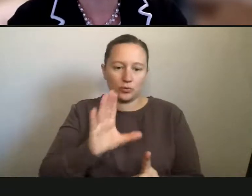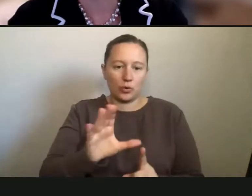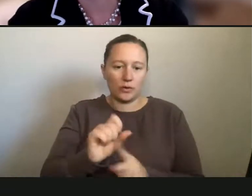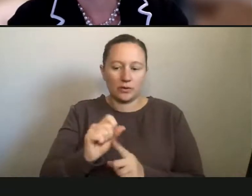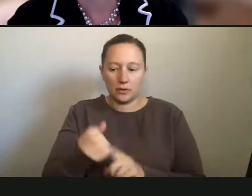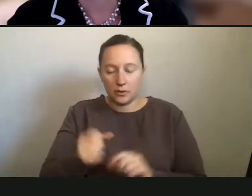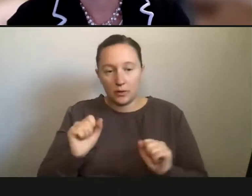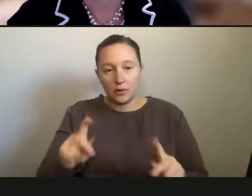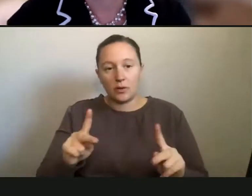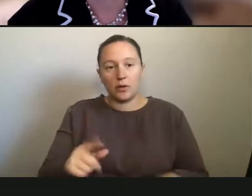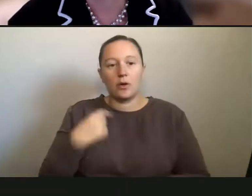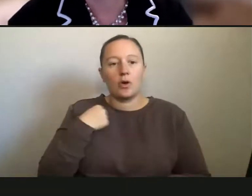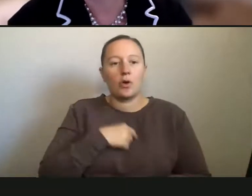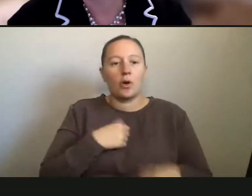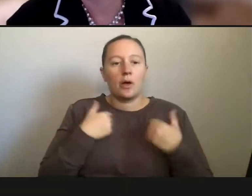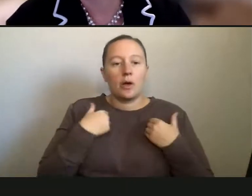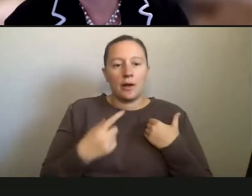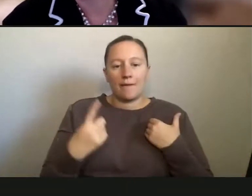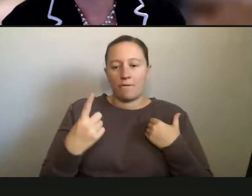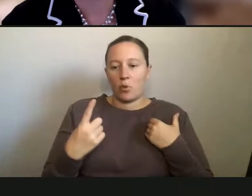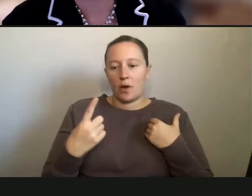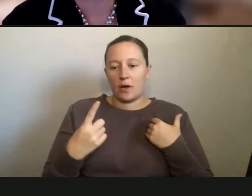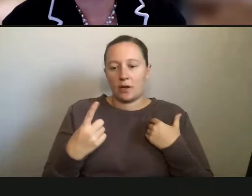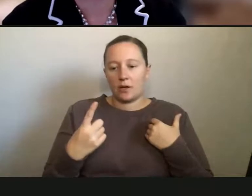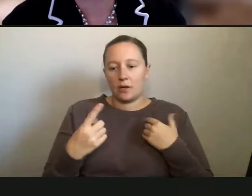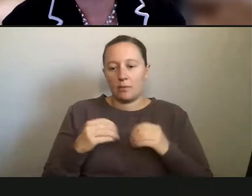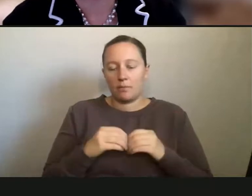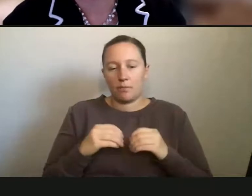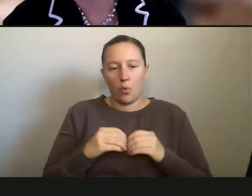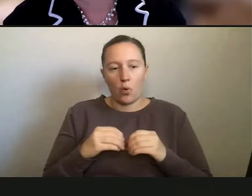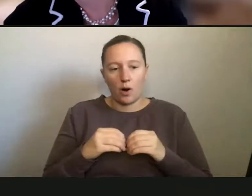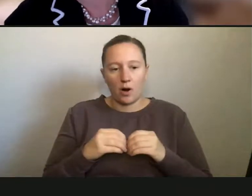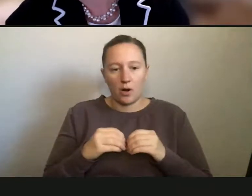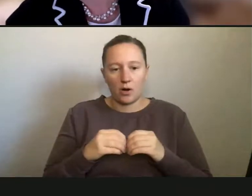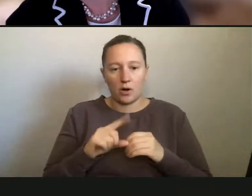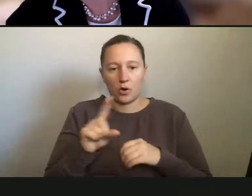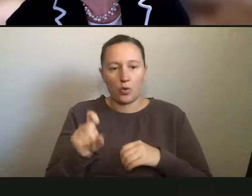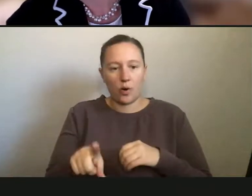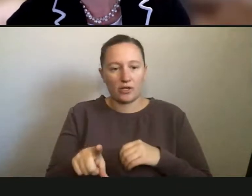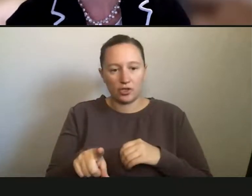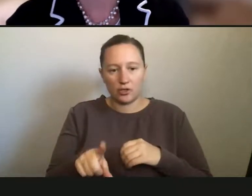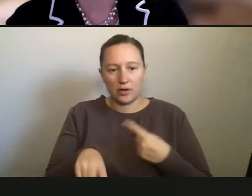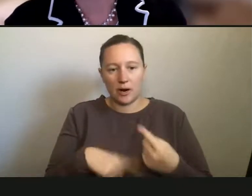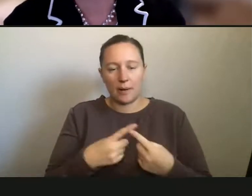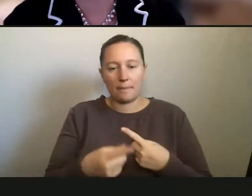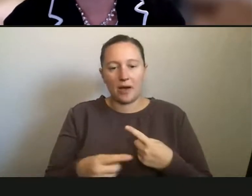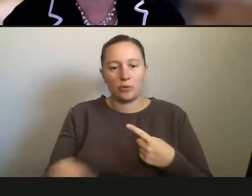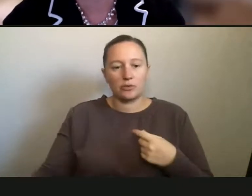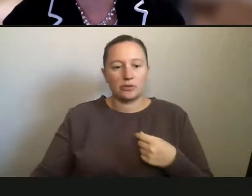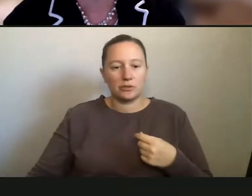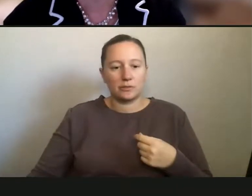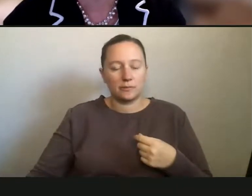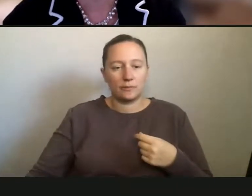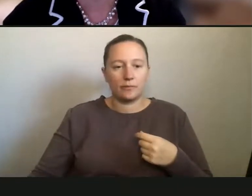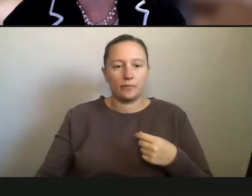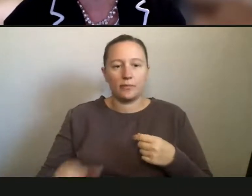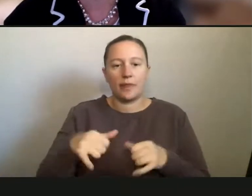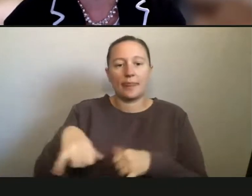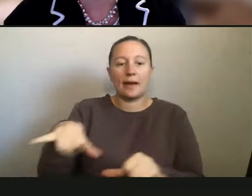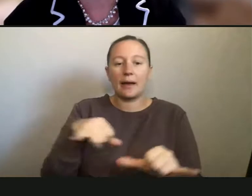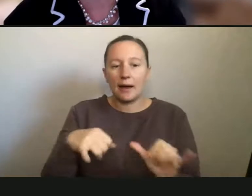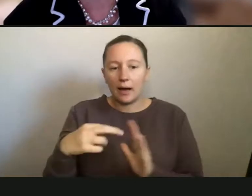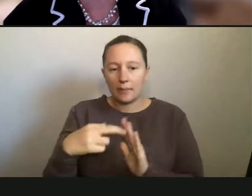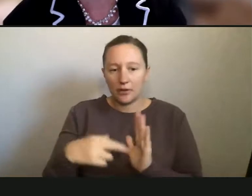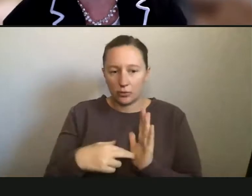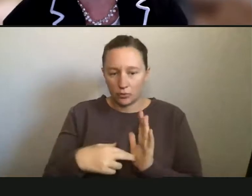Okay, great. We have one more question here about the common rule.